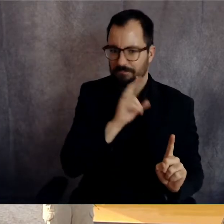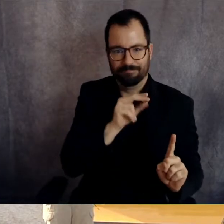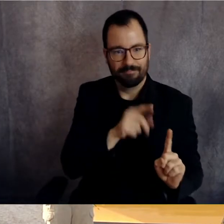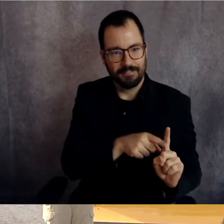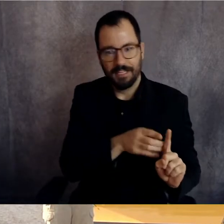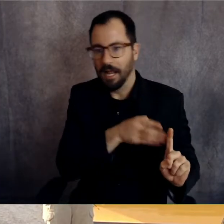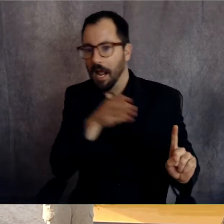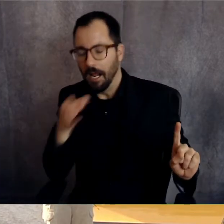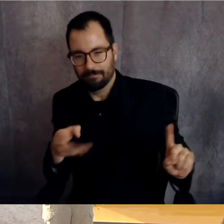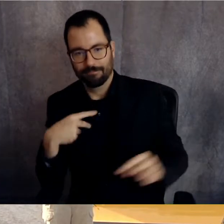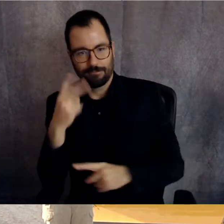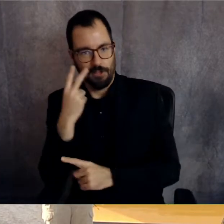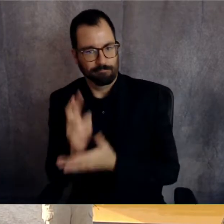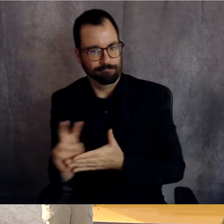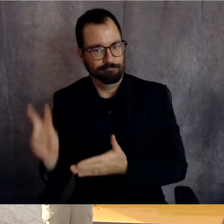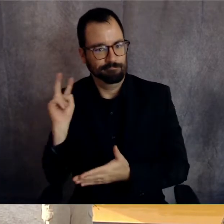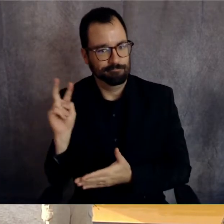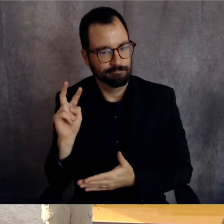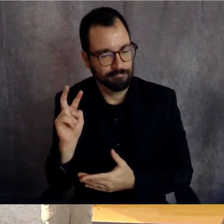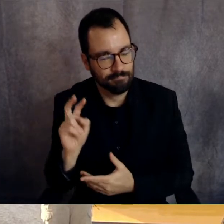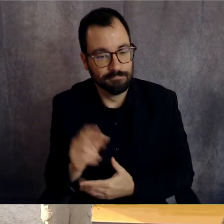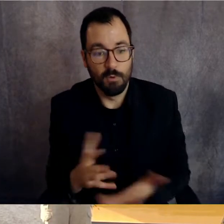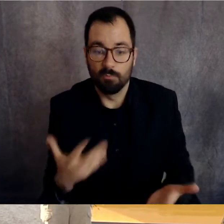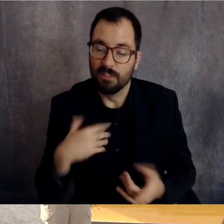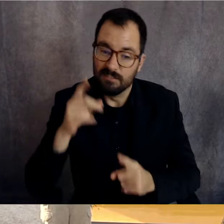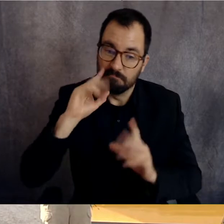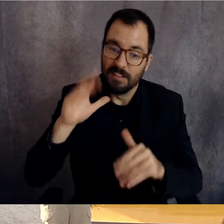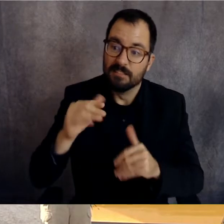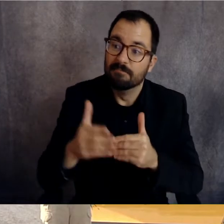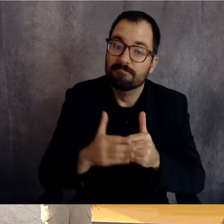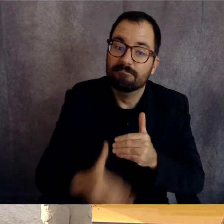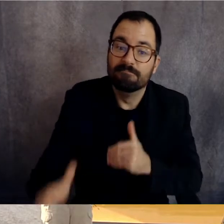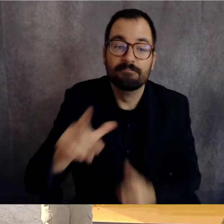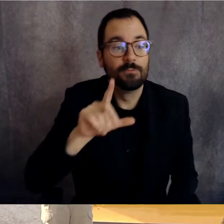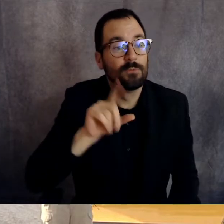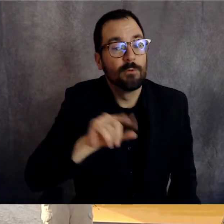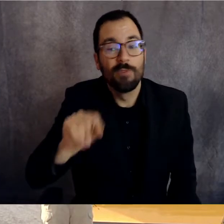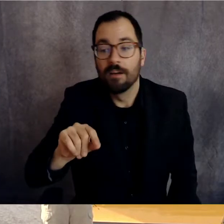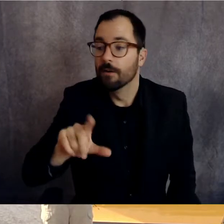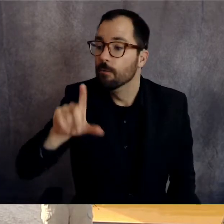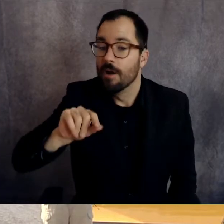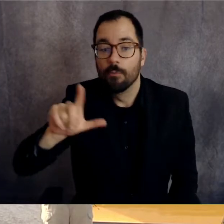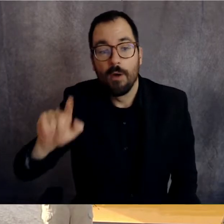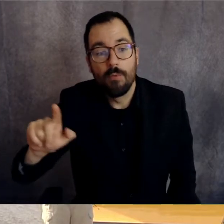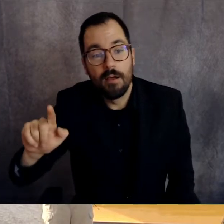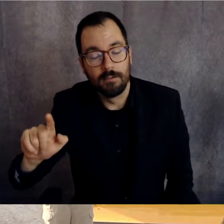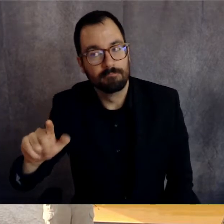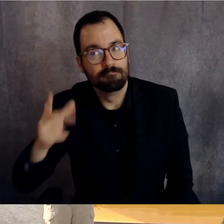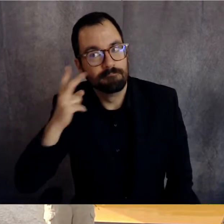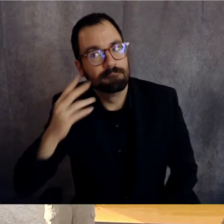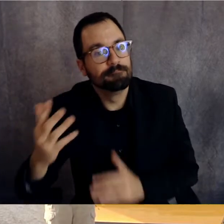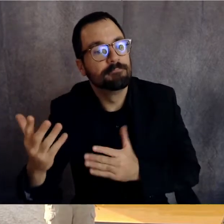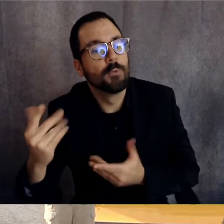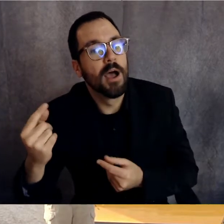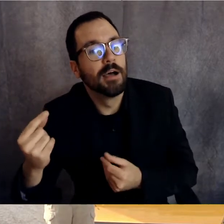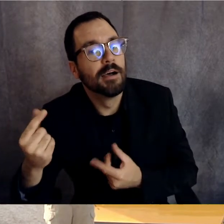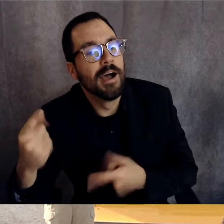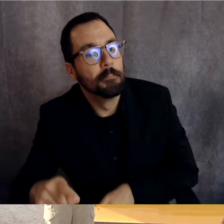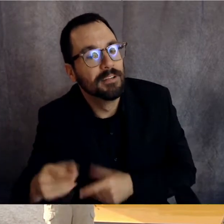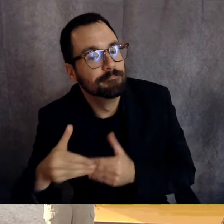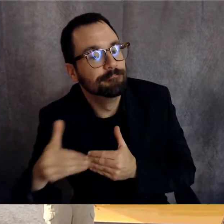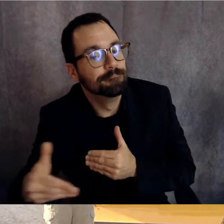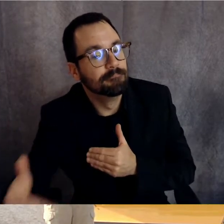We're being tested and we're expecting to see what the rest of 2020 and 2021 brings us, but we, as I said, we are